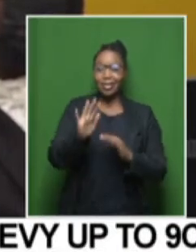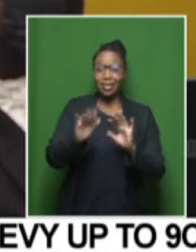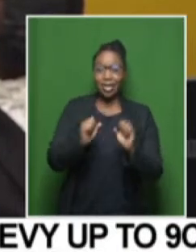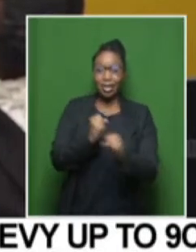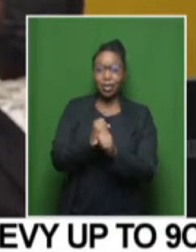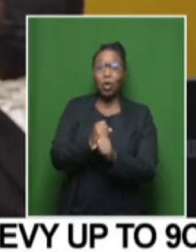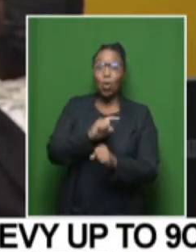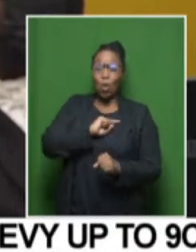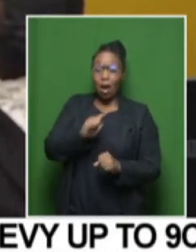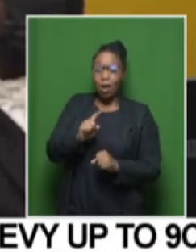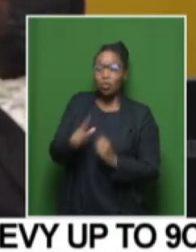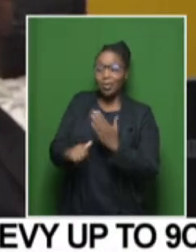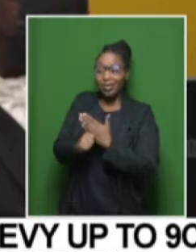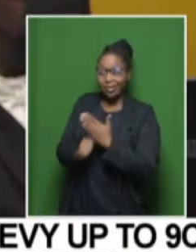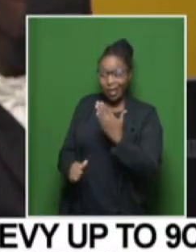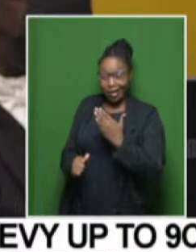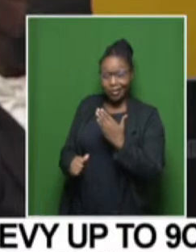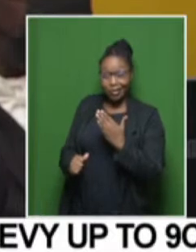tax, but